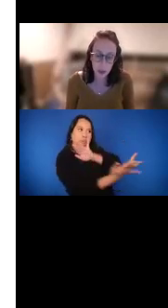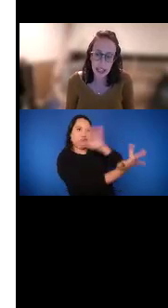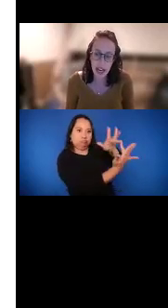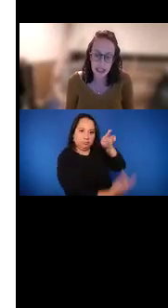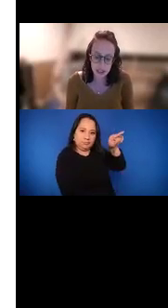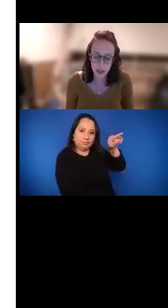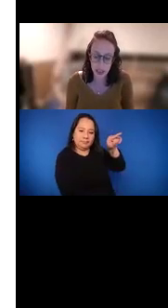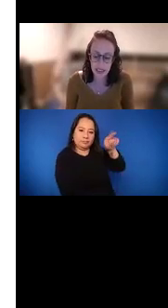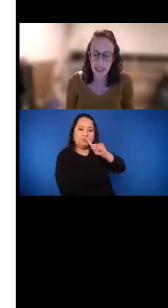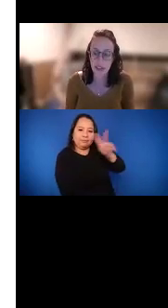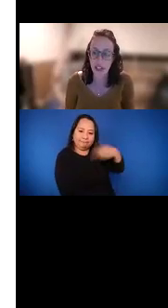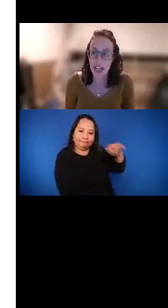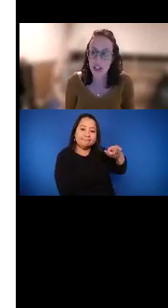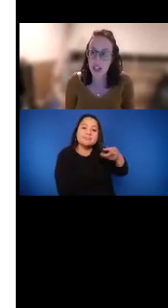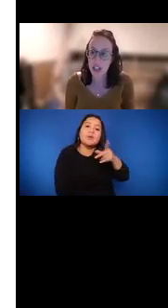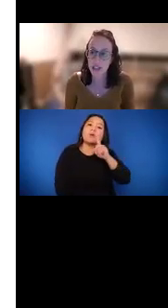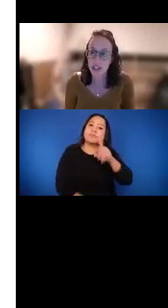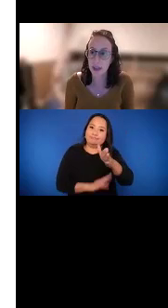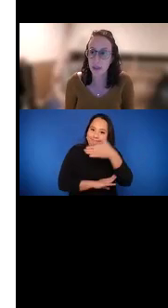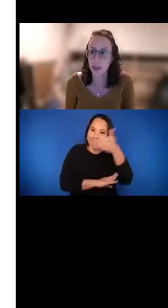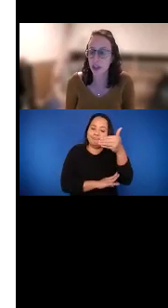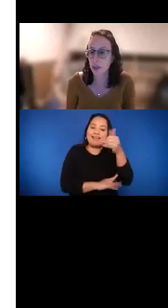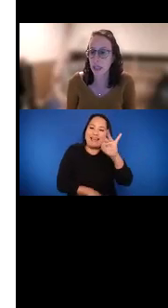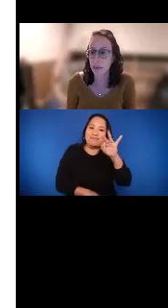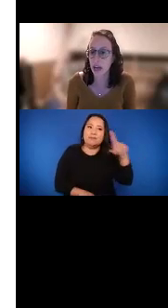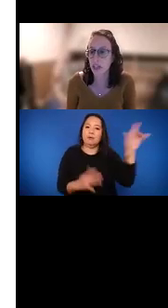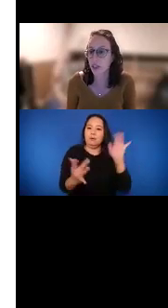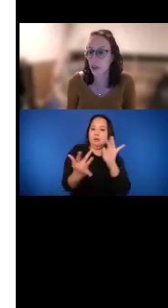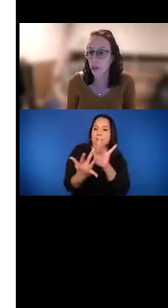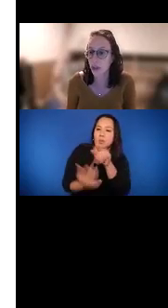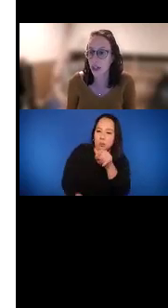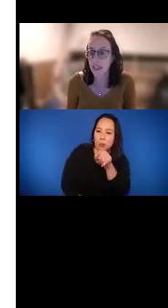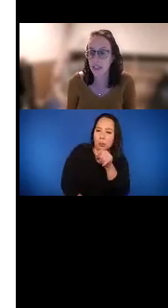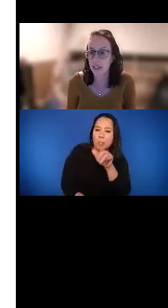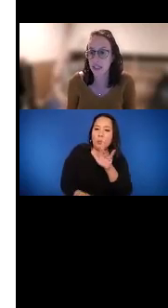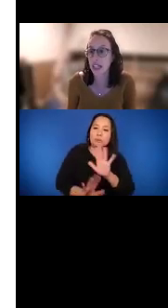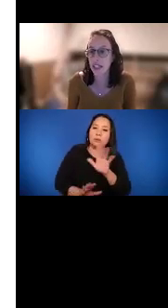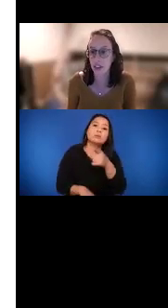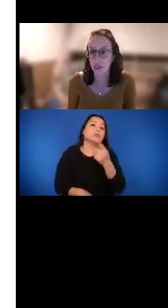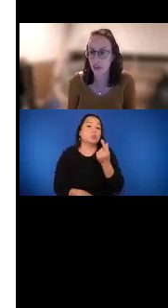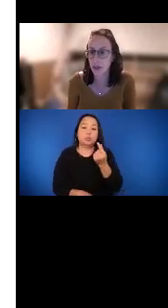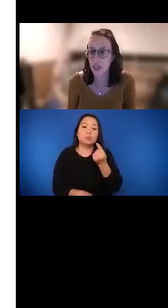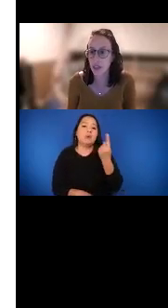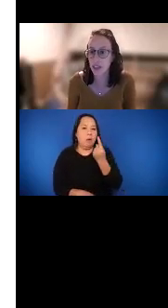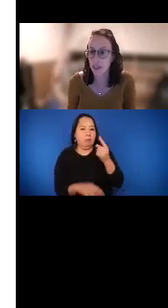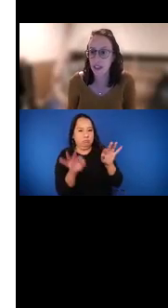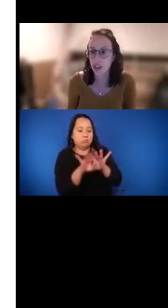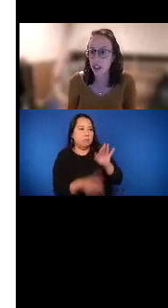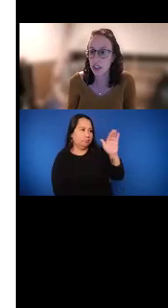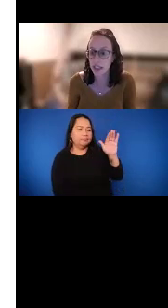can always ask for identification if someone shows up at your door saying that they're from